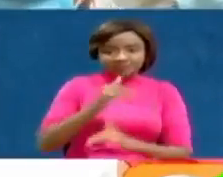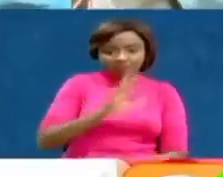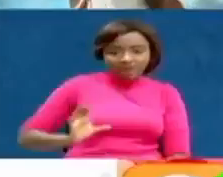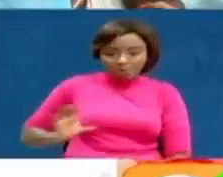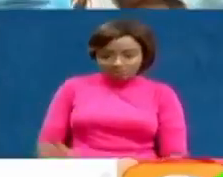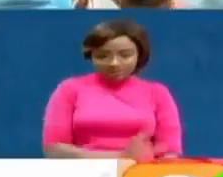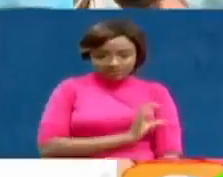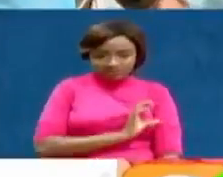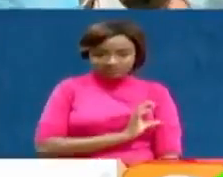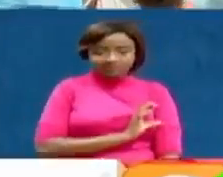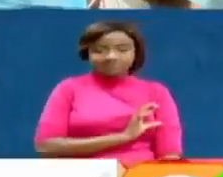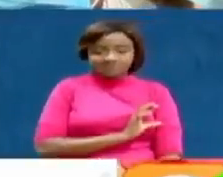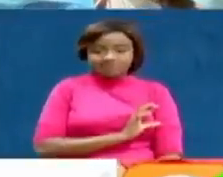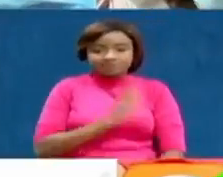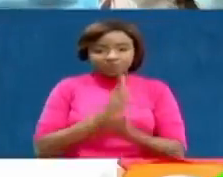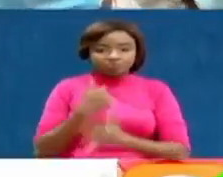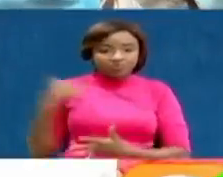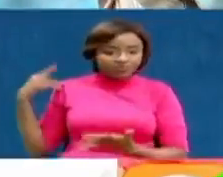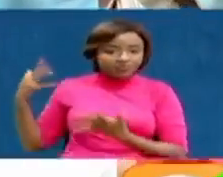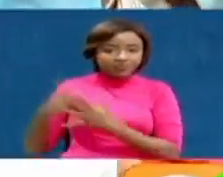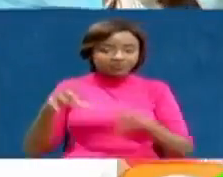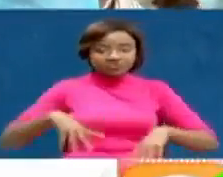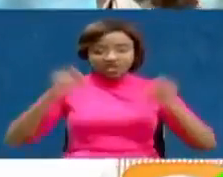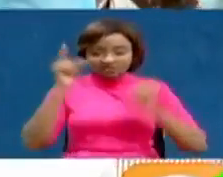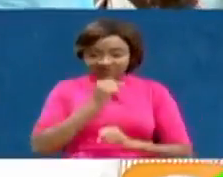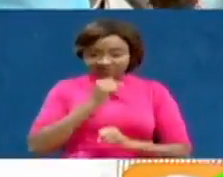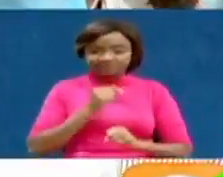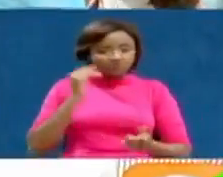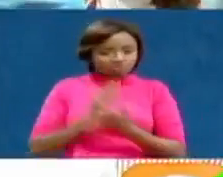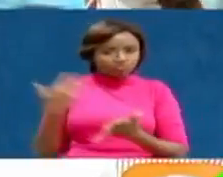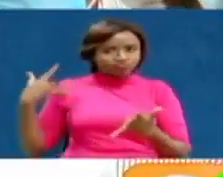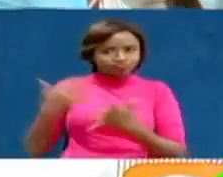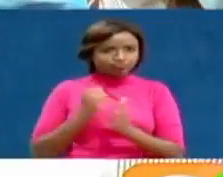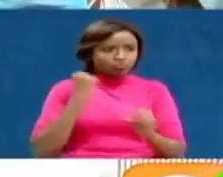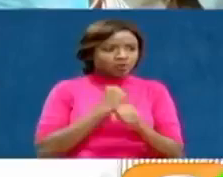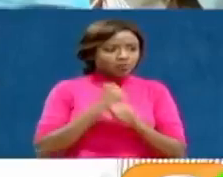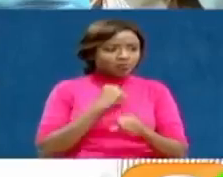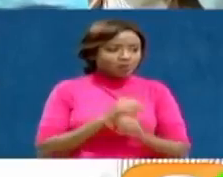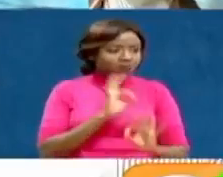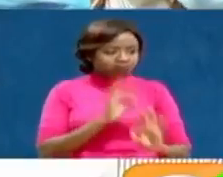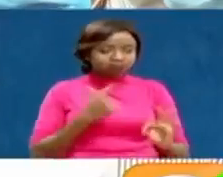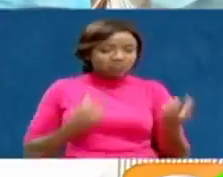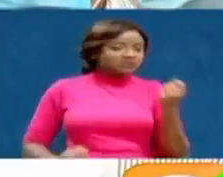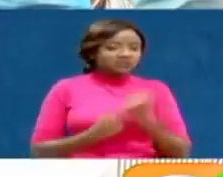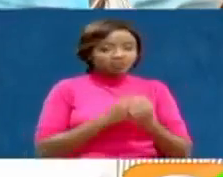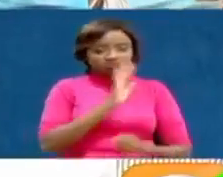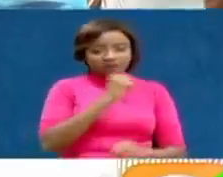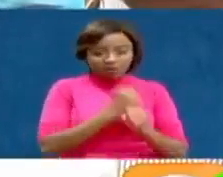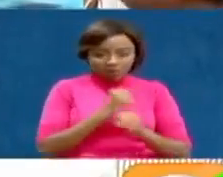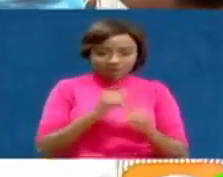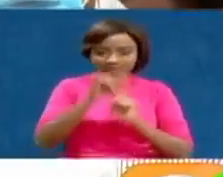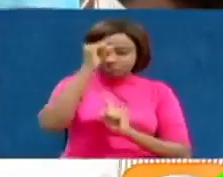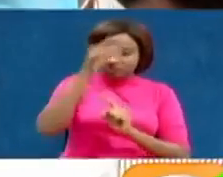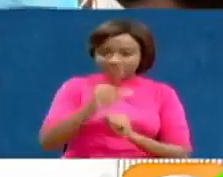Committee on COVID, which I've been chairing. We have done a lot of work so far. I support the work that the government is doing and